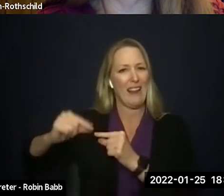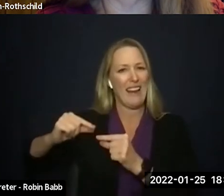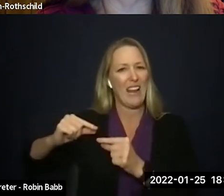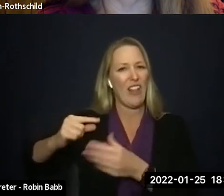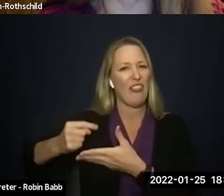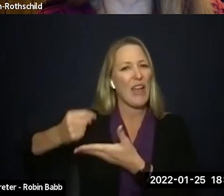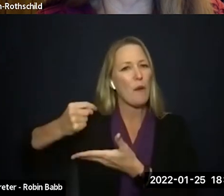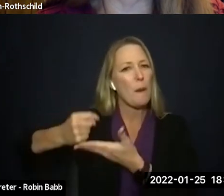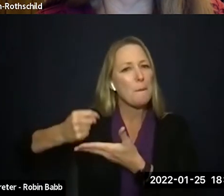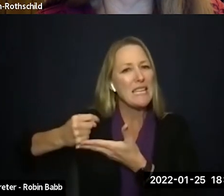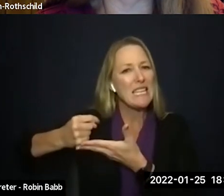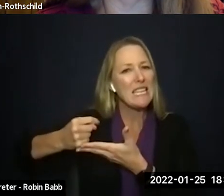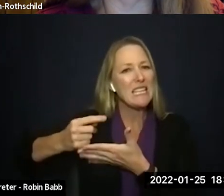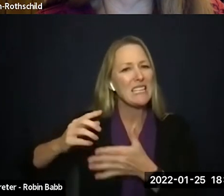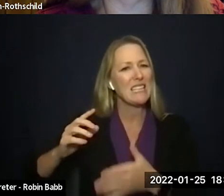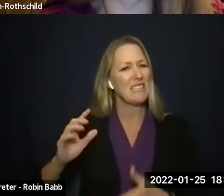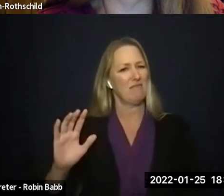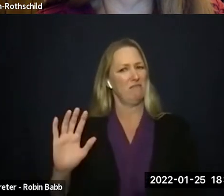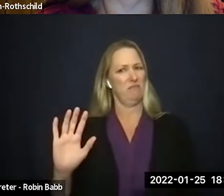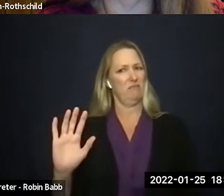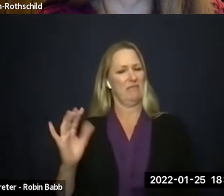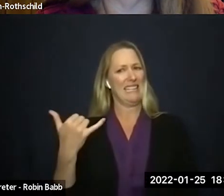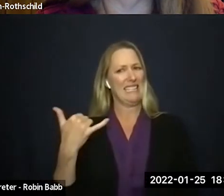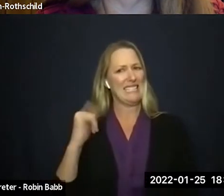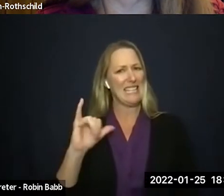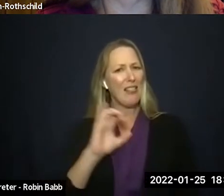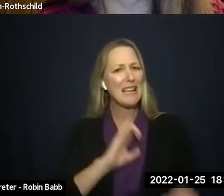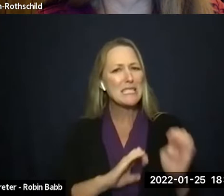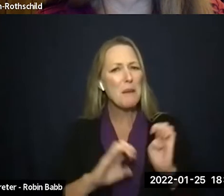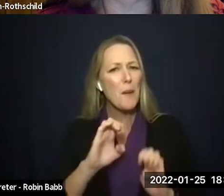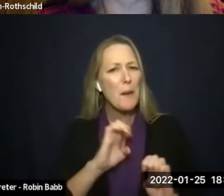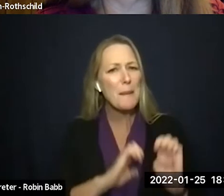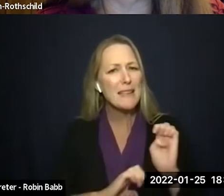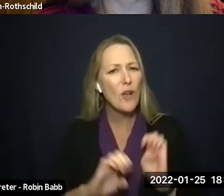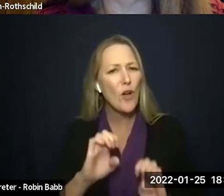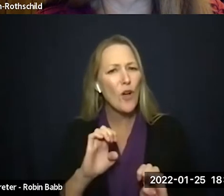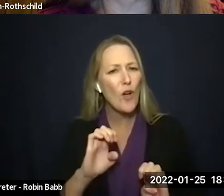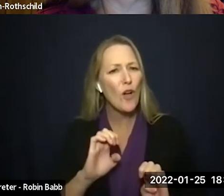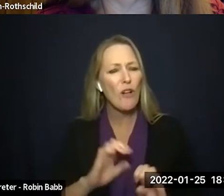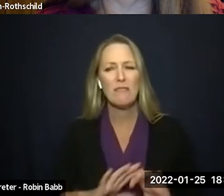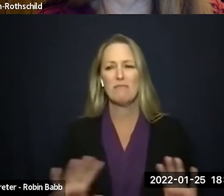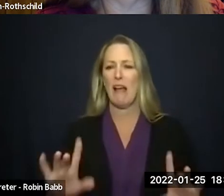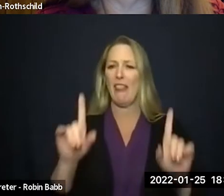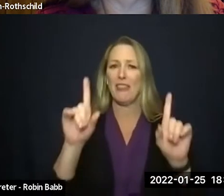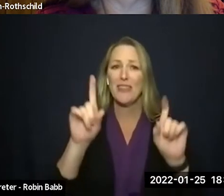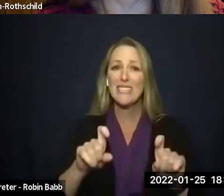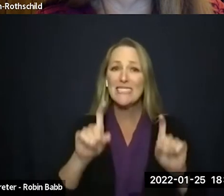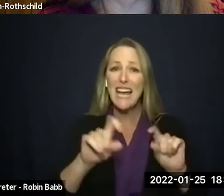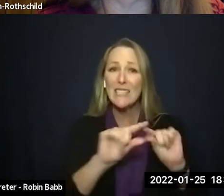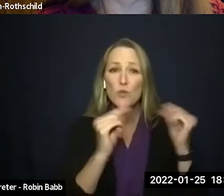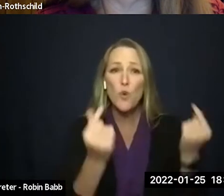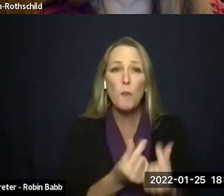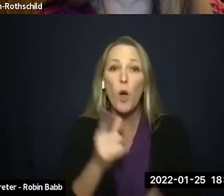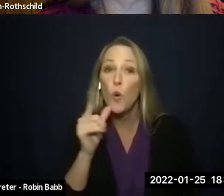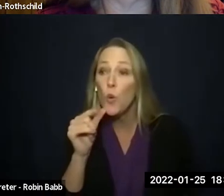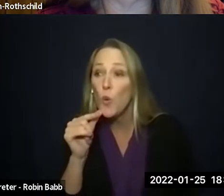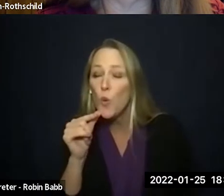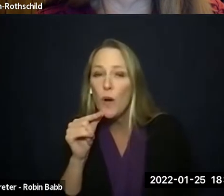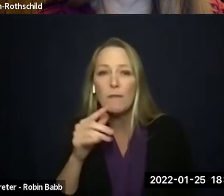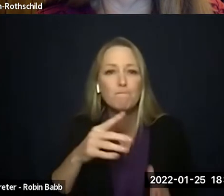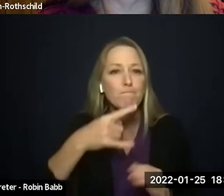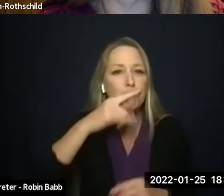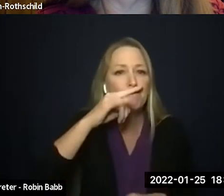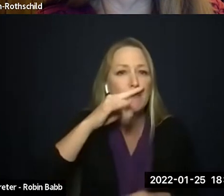therapy so it is still experimental and the test group is the kids and